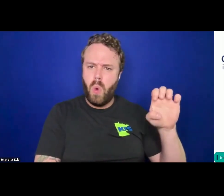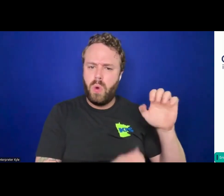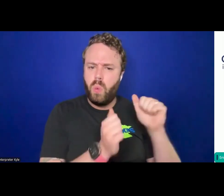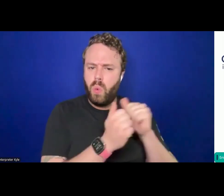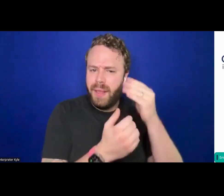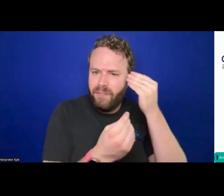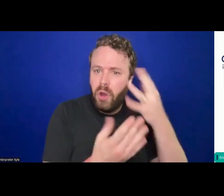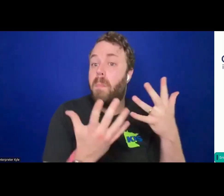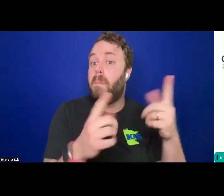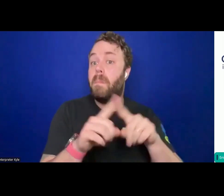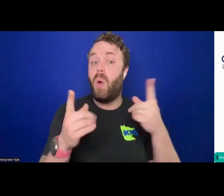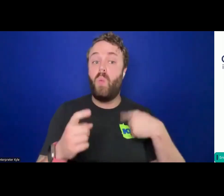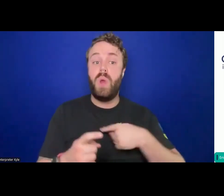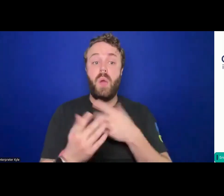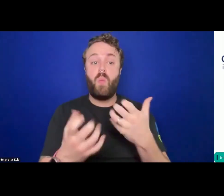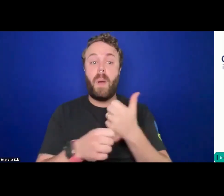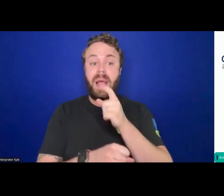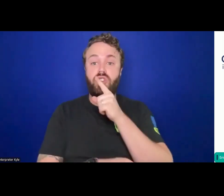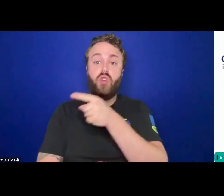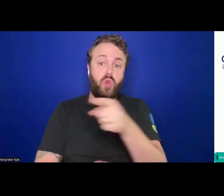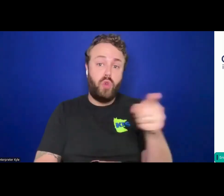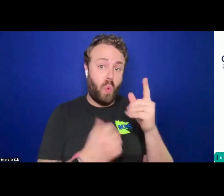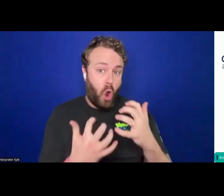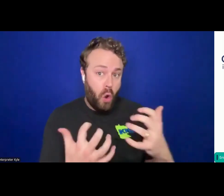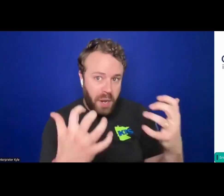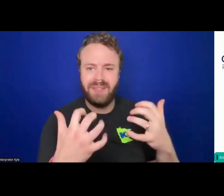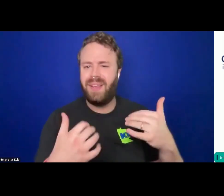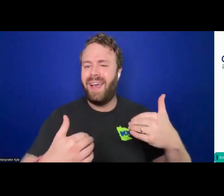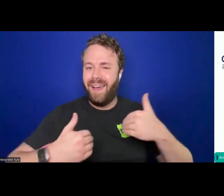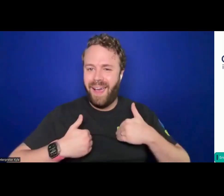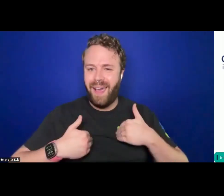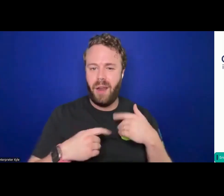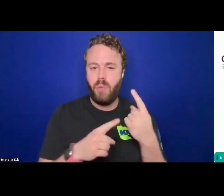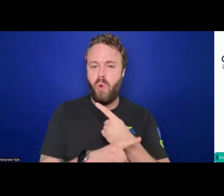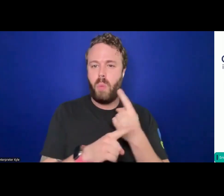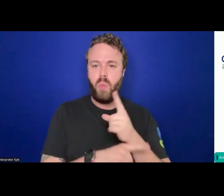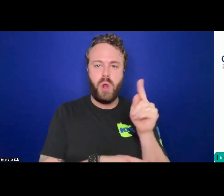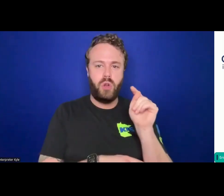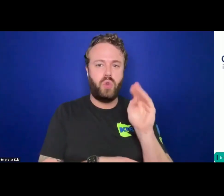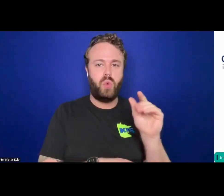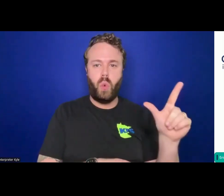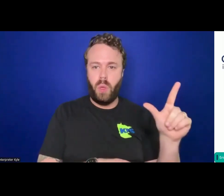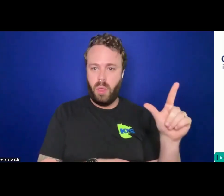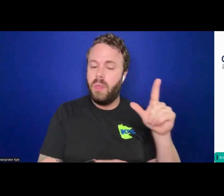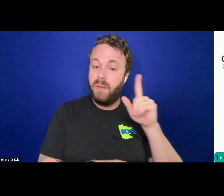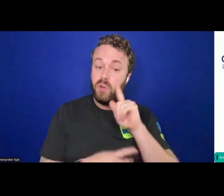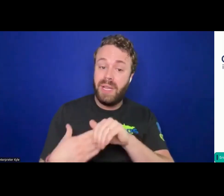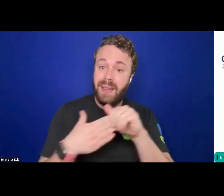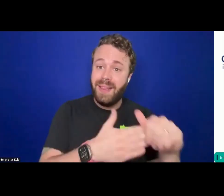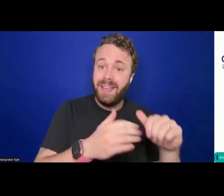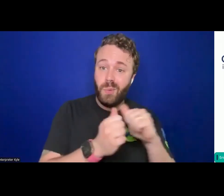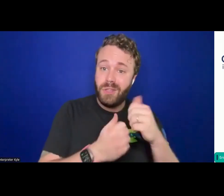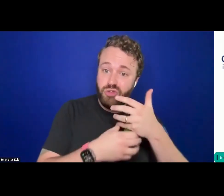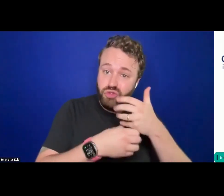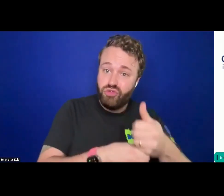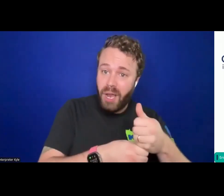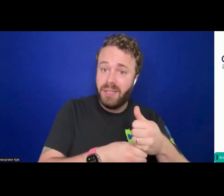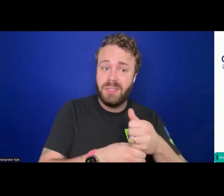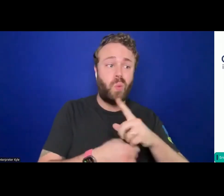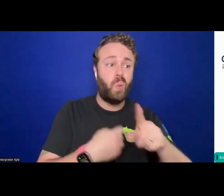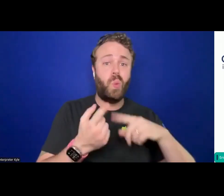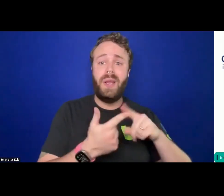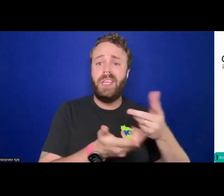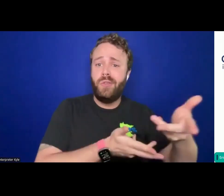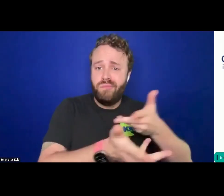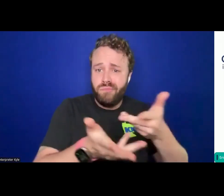your disposal to lead with trust in your communication, in your engagements with individuals. I think